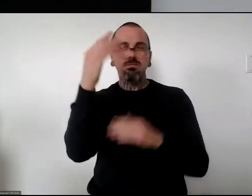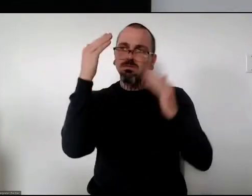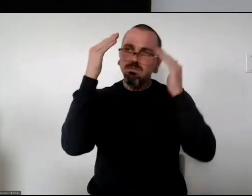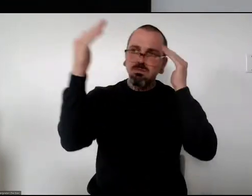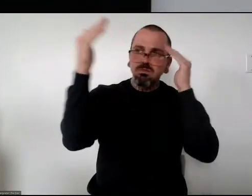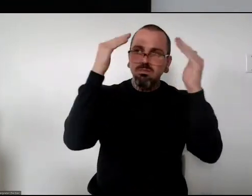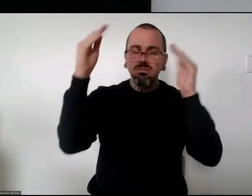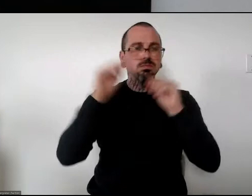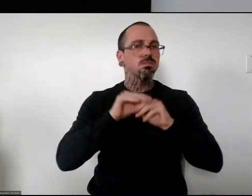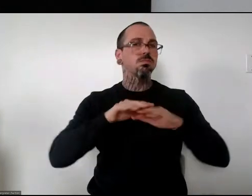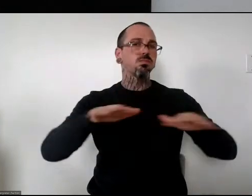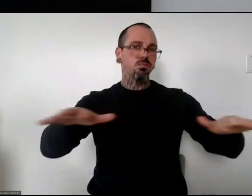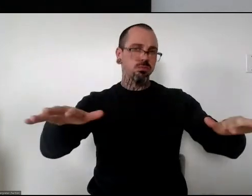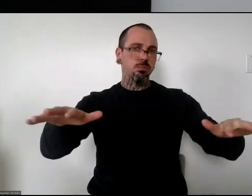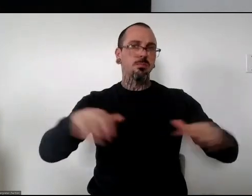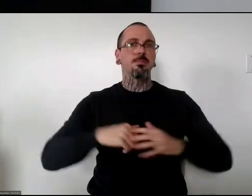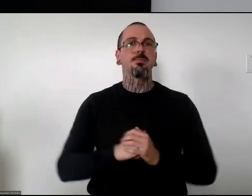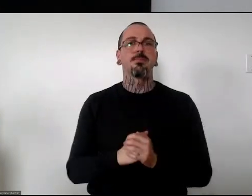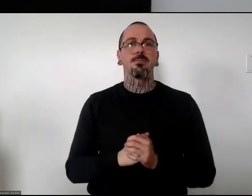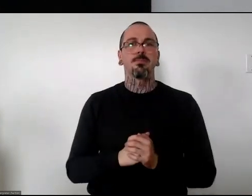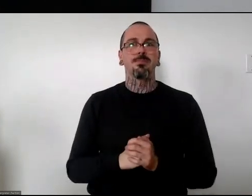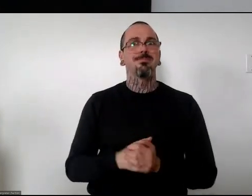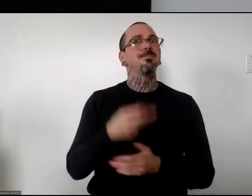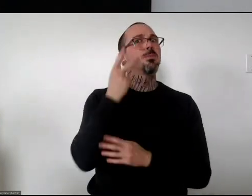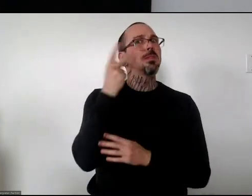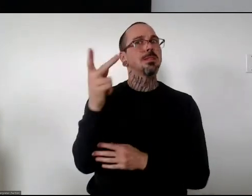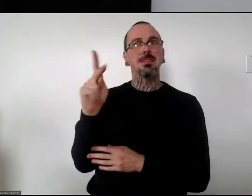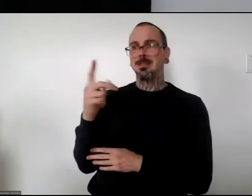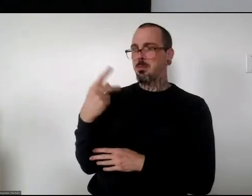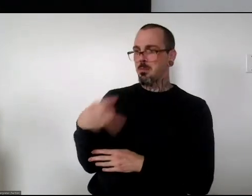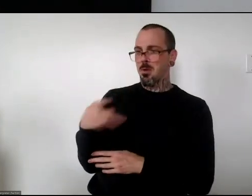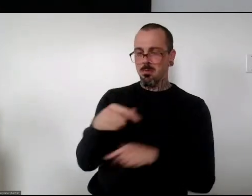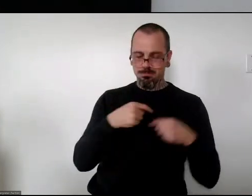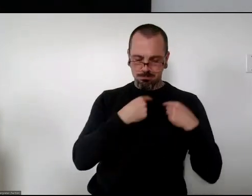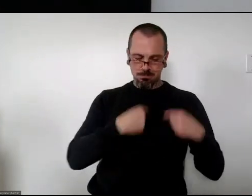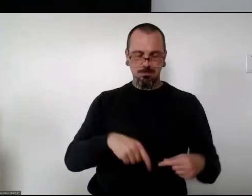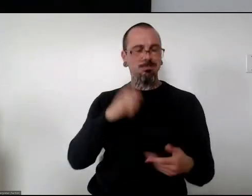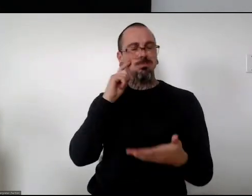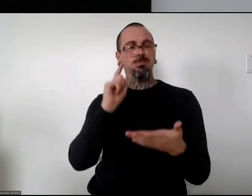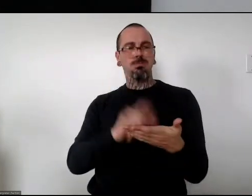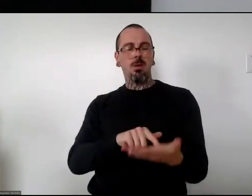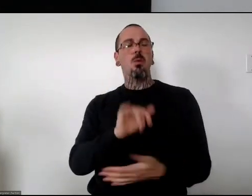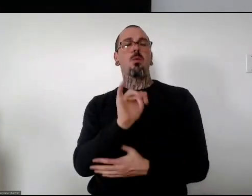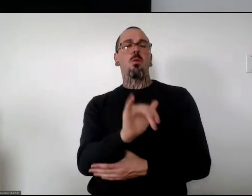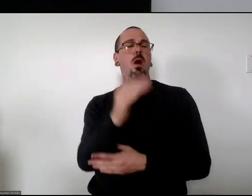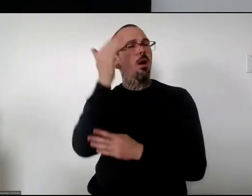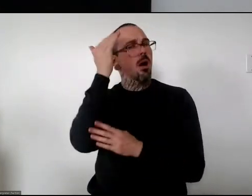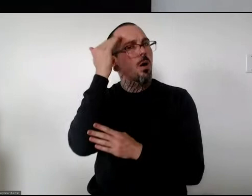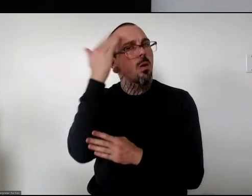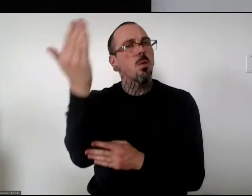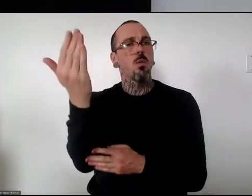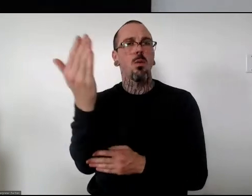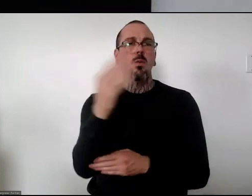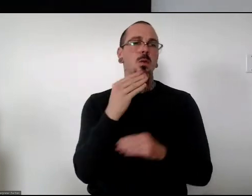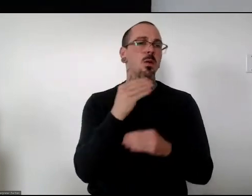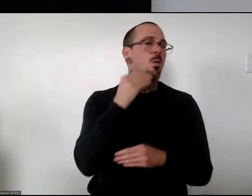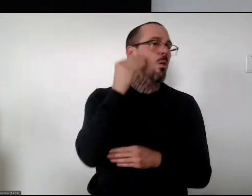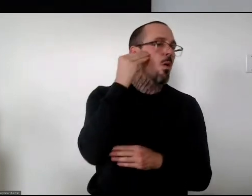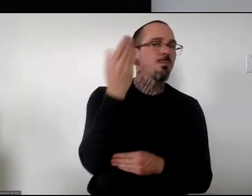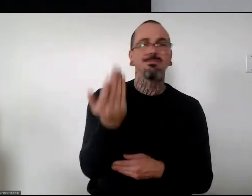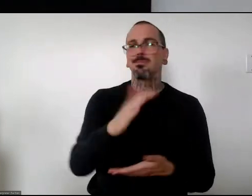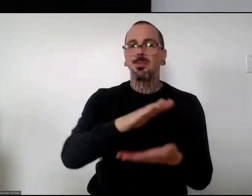message that there is no place for domestic violence in homes, in neighborhoods, workplaces, or